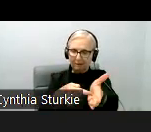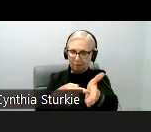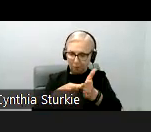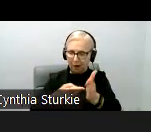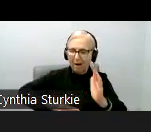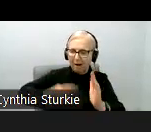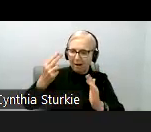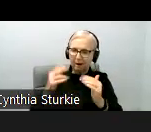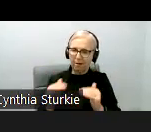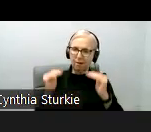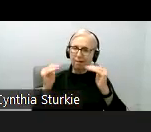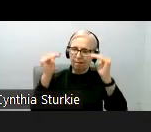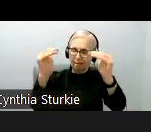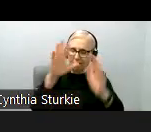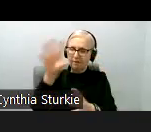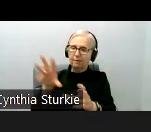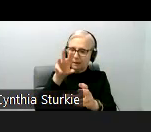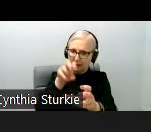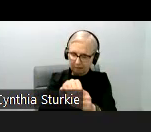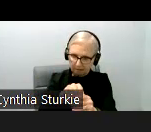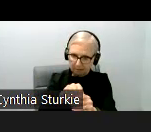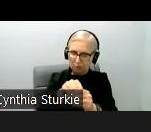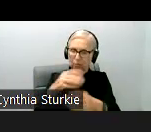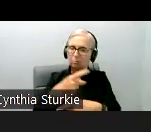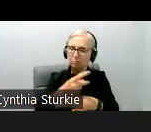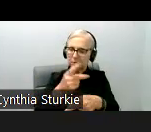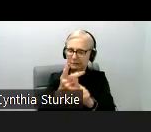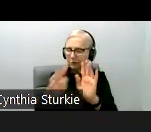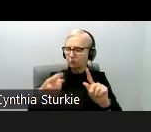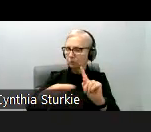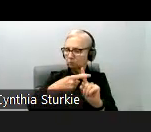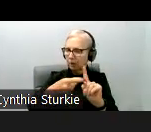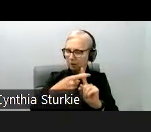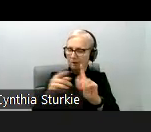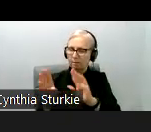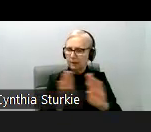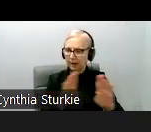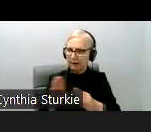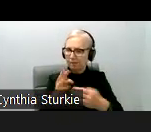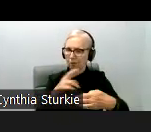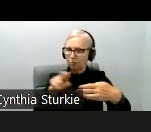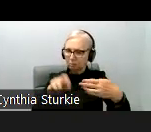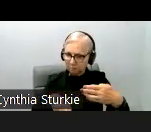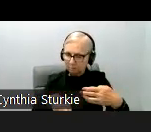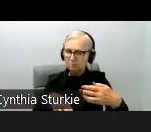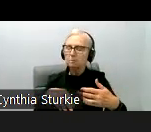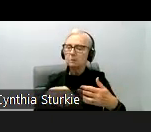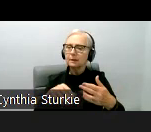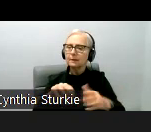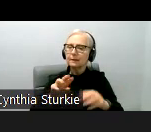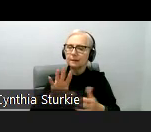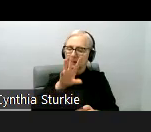higher levels of active engagement to produce those positive behavioral health outcomes, including a reduction